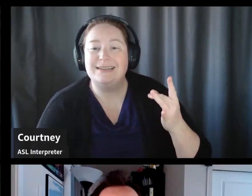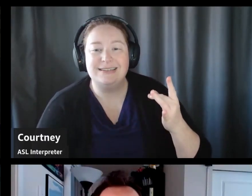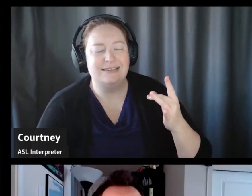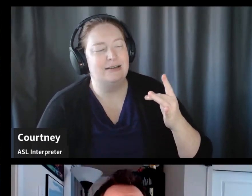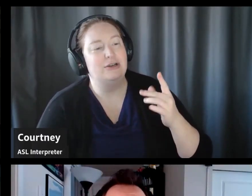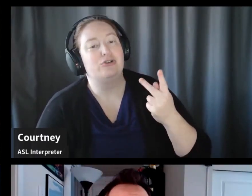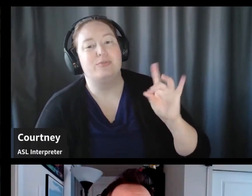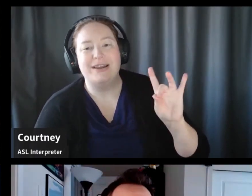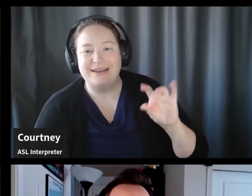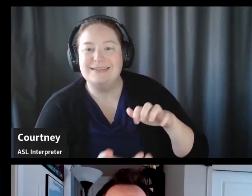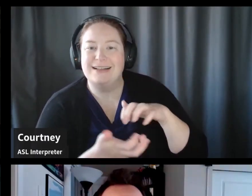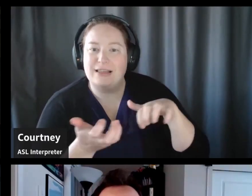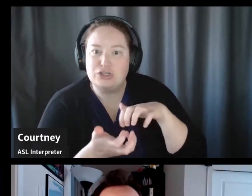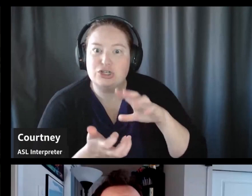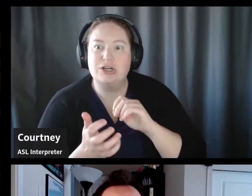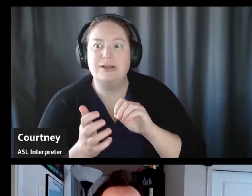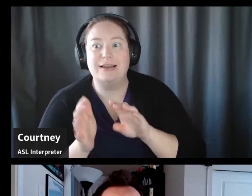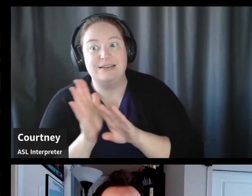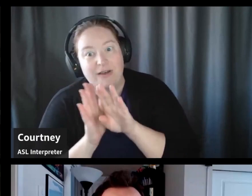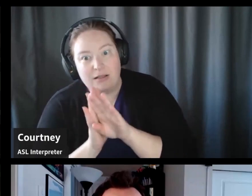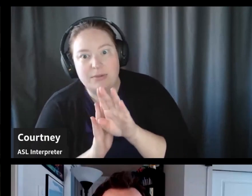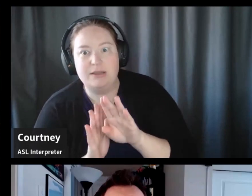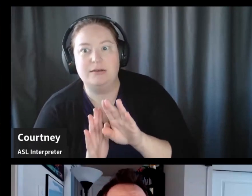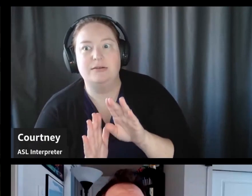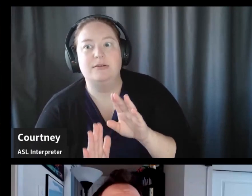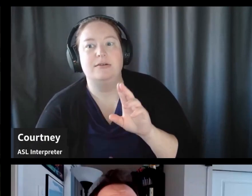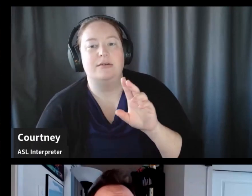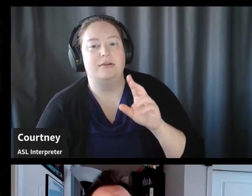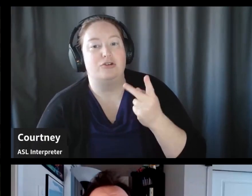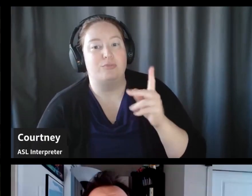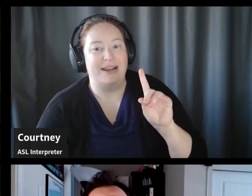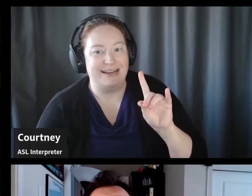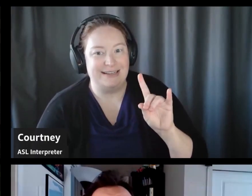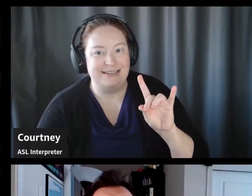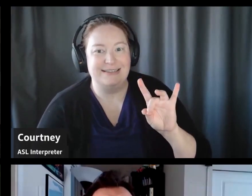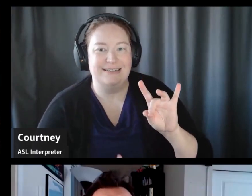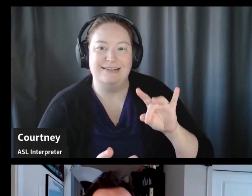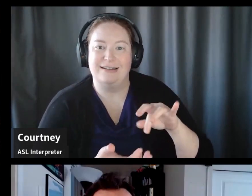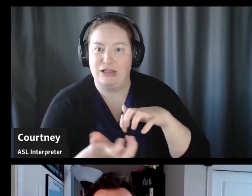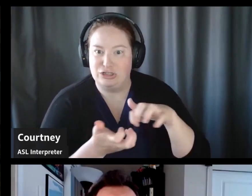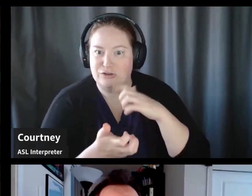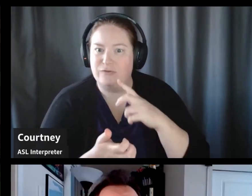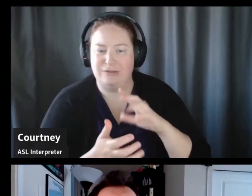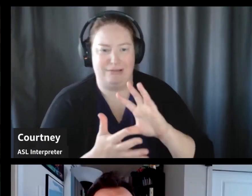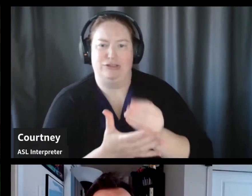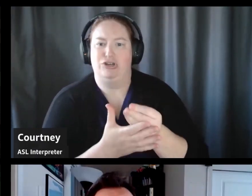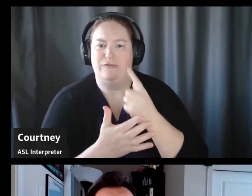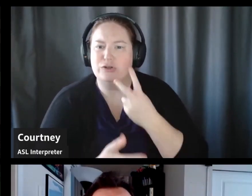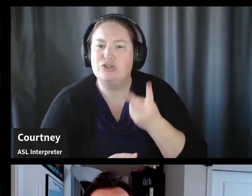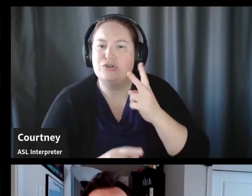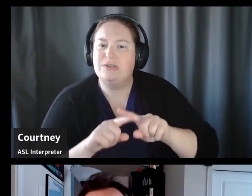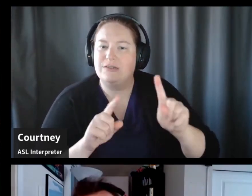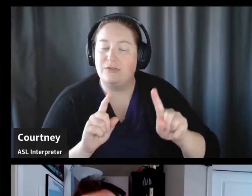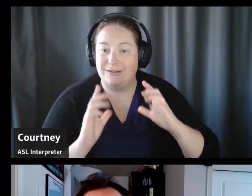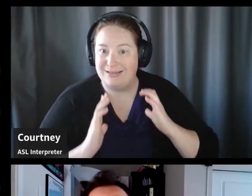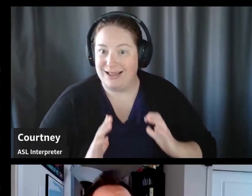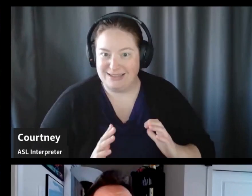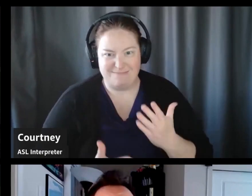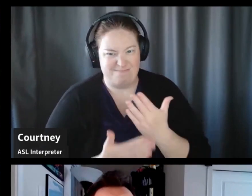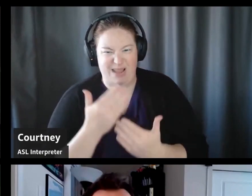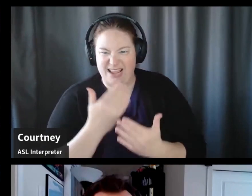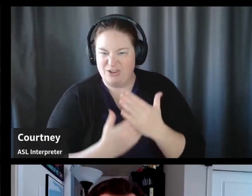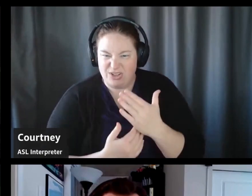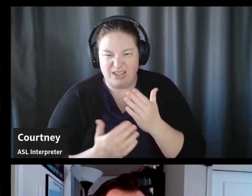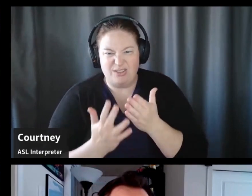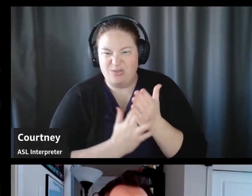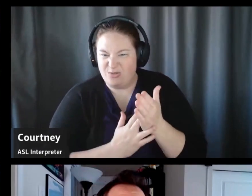a development Kubernetes cluster for 2 different clients. And I was doing it manually through the console. I didn't even know what AAC was.